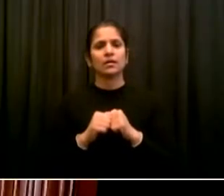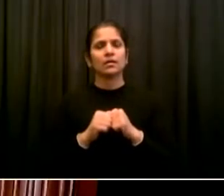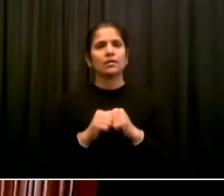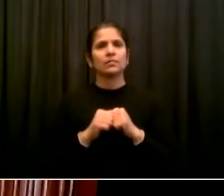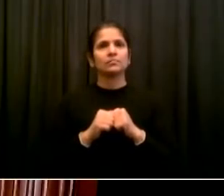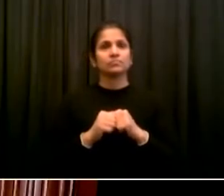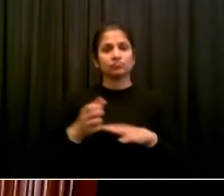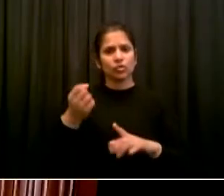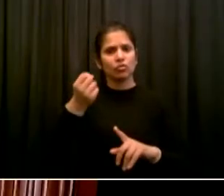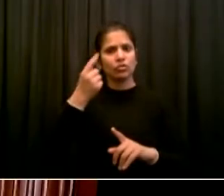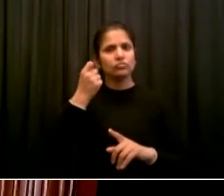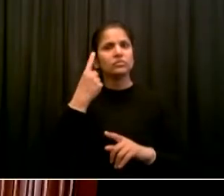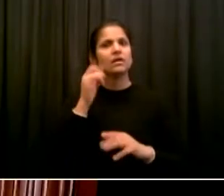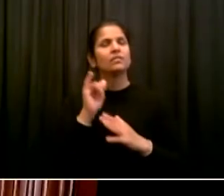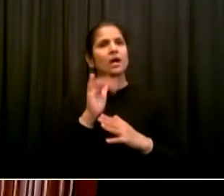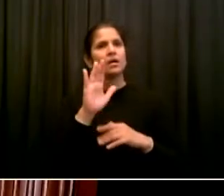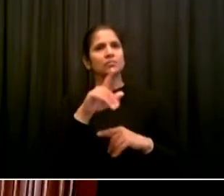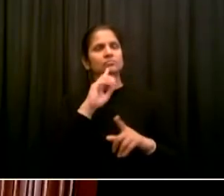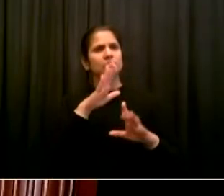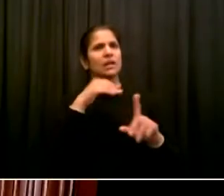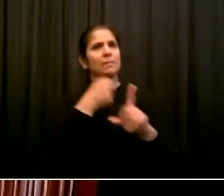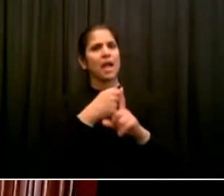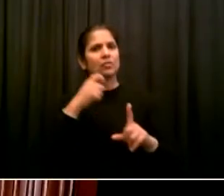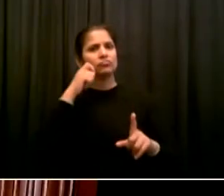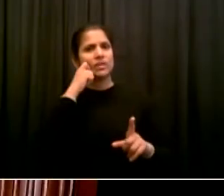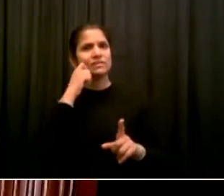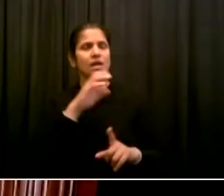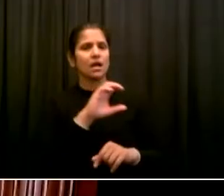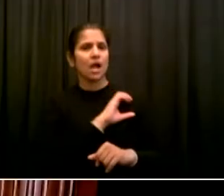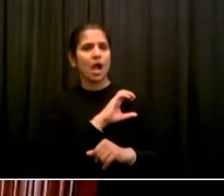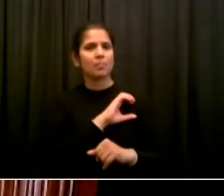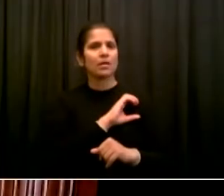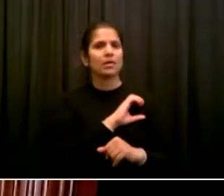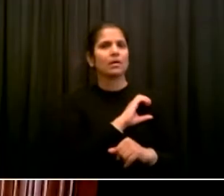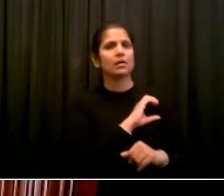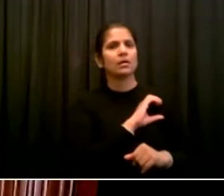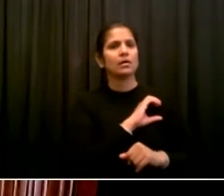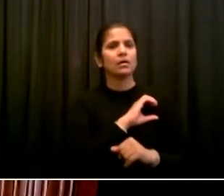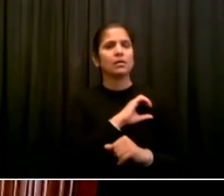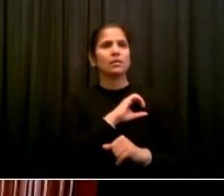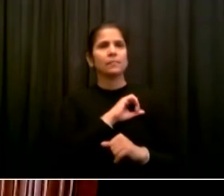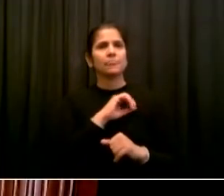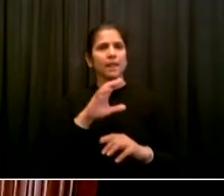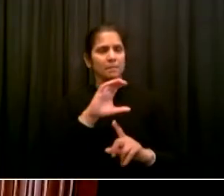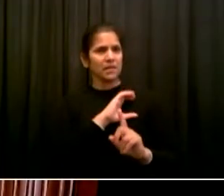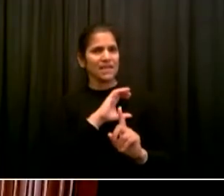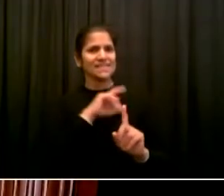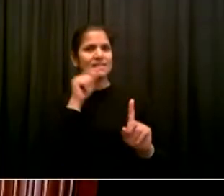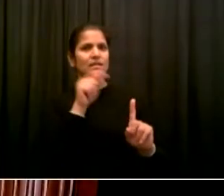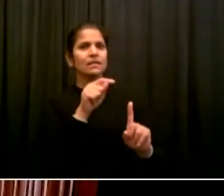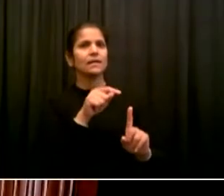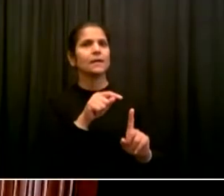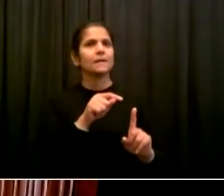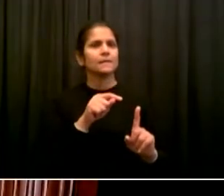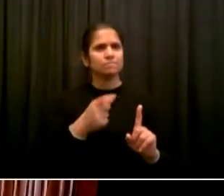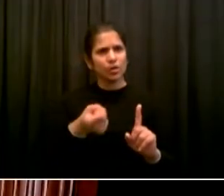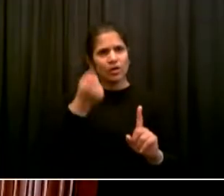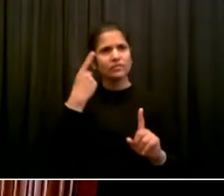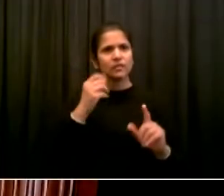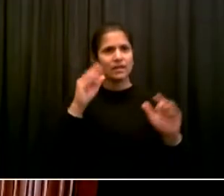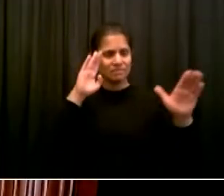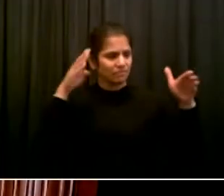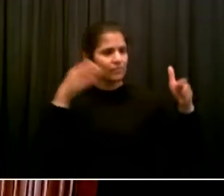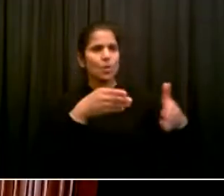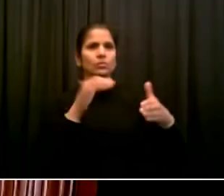policing. Understanding the impacts of racialized policing does come with an understanding and a focus on the decriminalization of